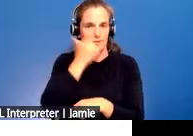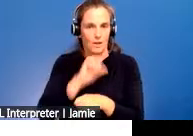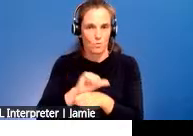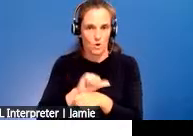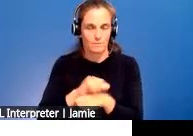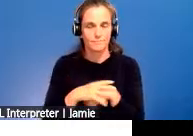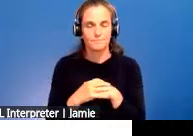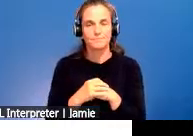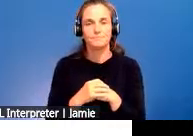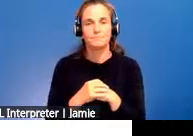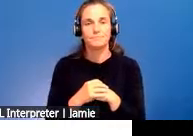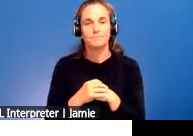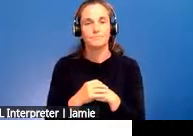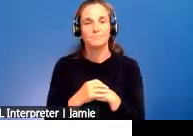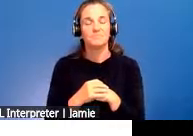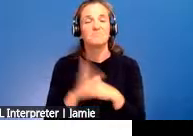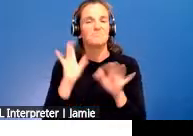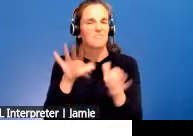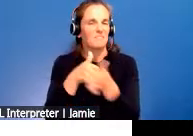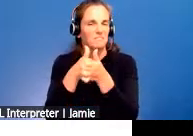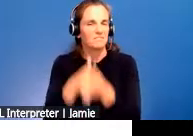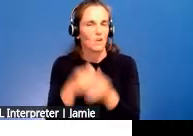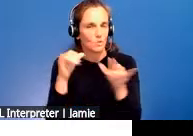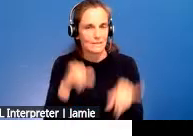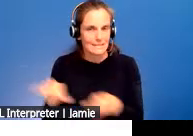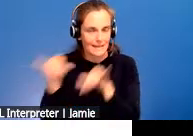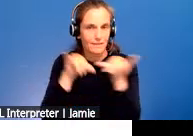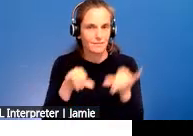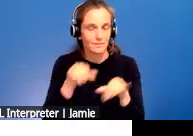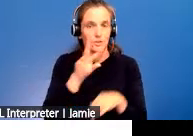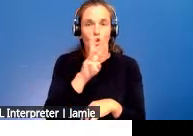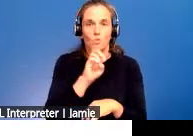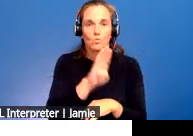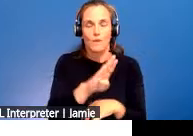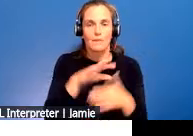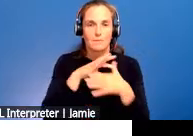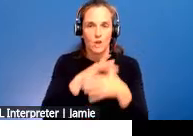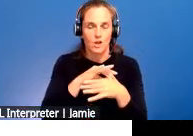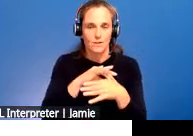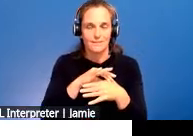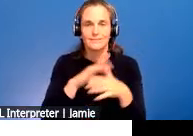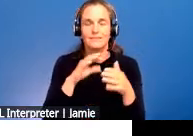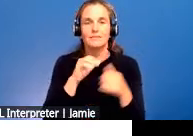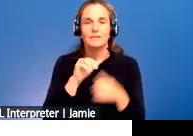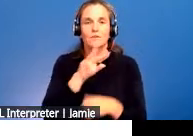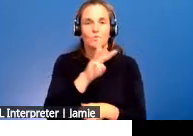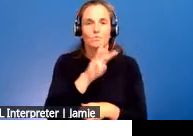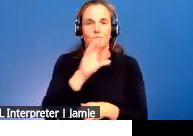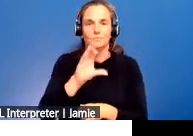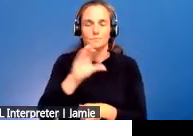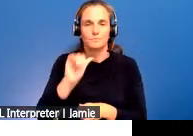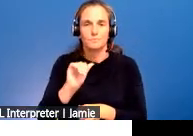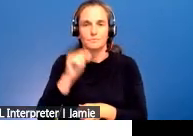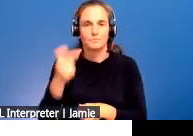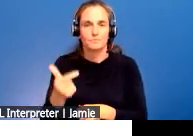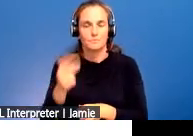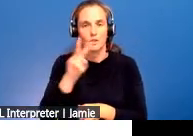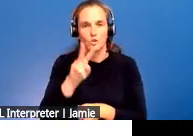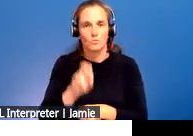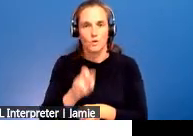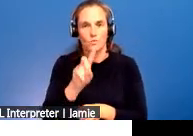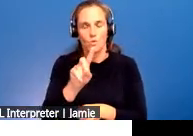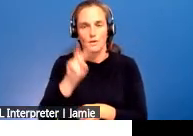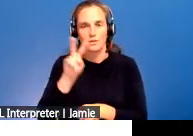following your standards, the Web Content Accessibility Guidelines 2.1 or 2.2, and meeting